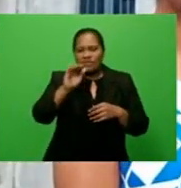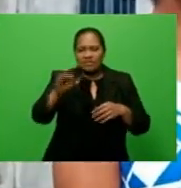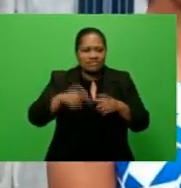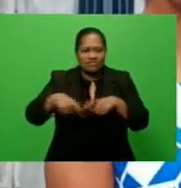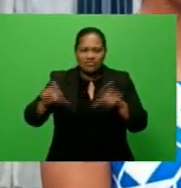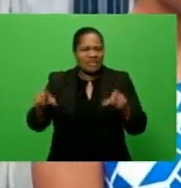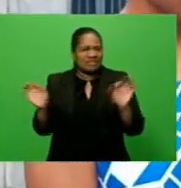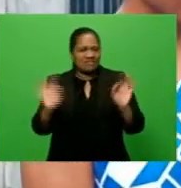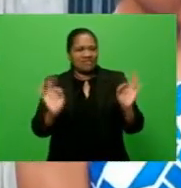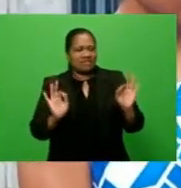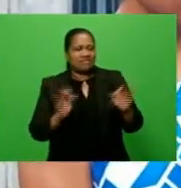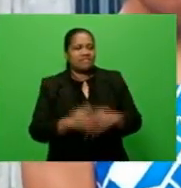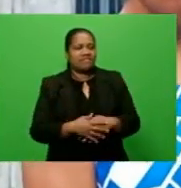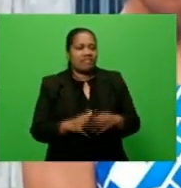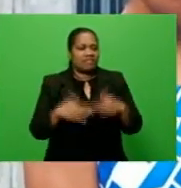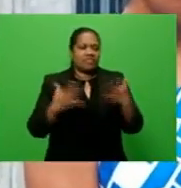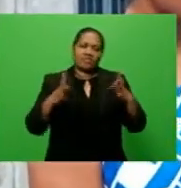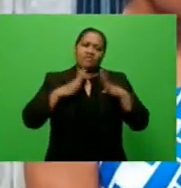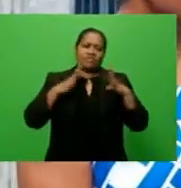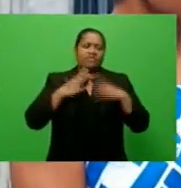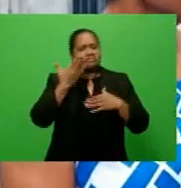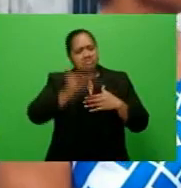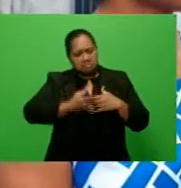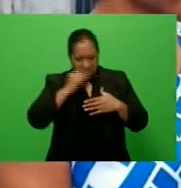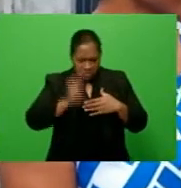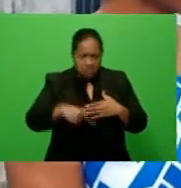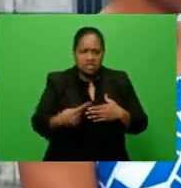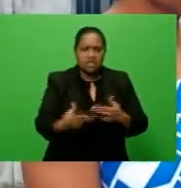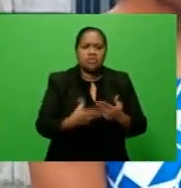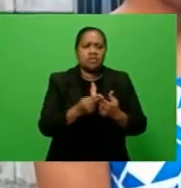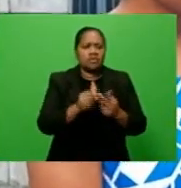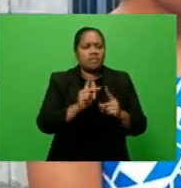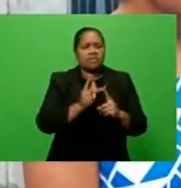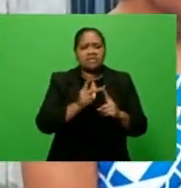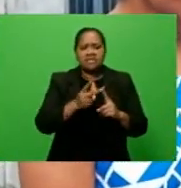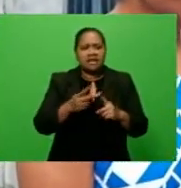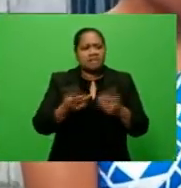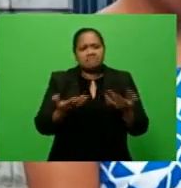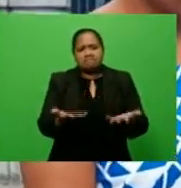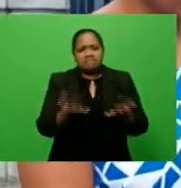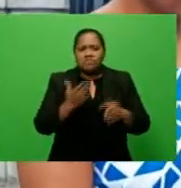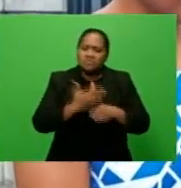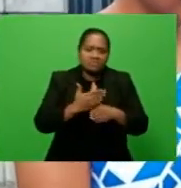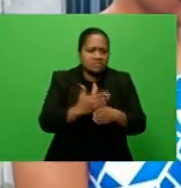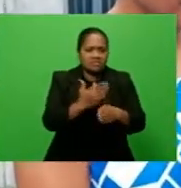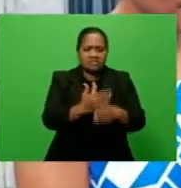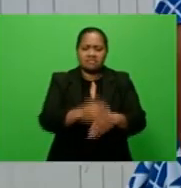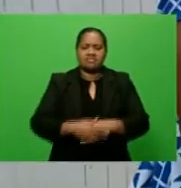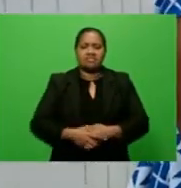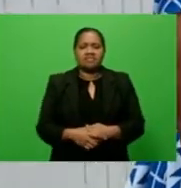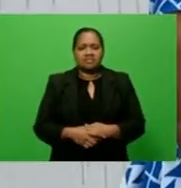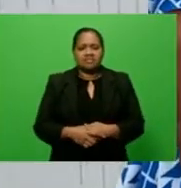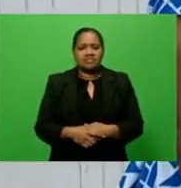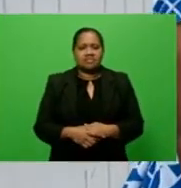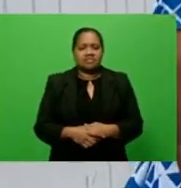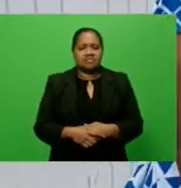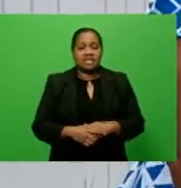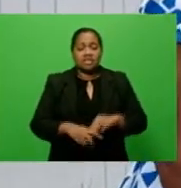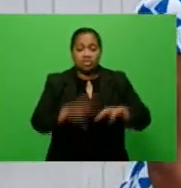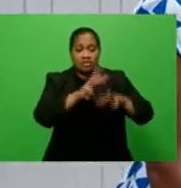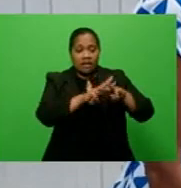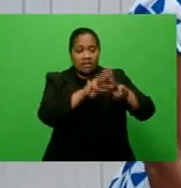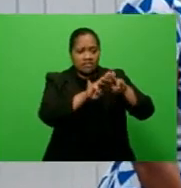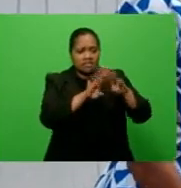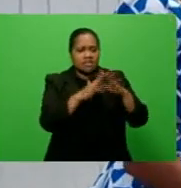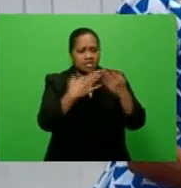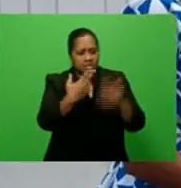matter. She's free to carry on with her political career and perform the services that the government will. Sudelpa will name its leader